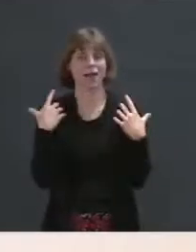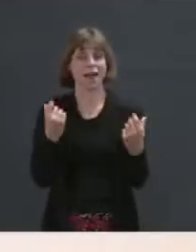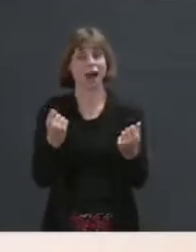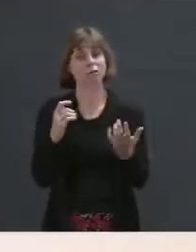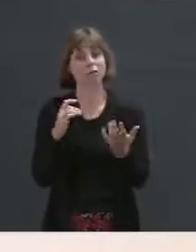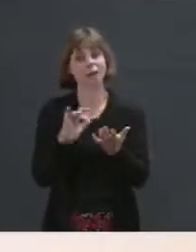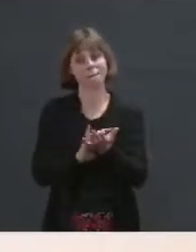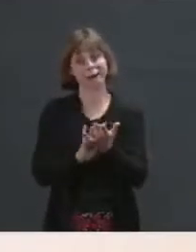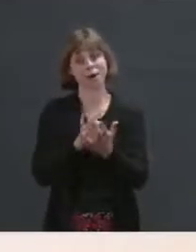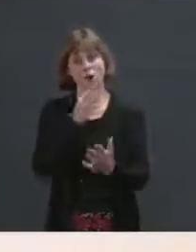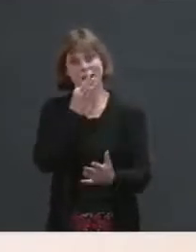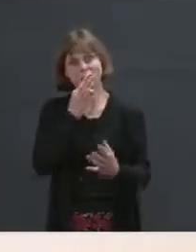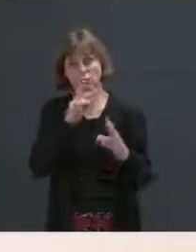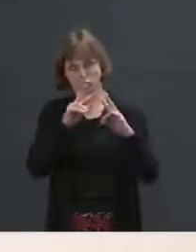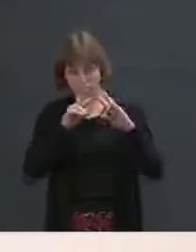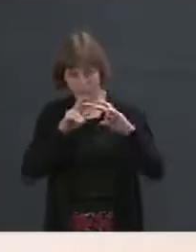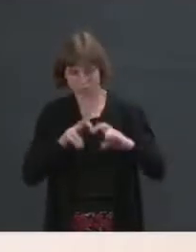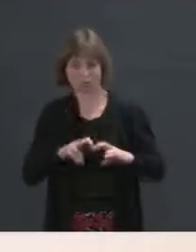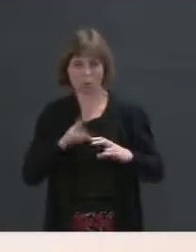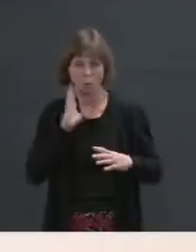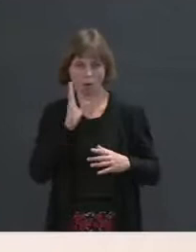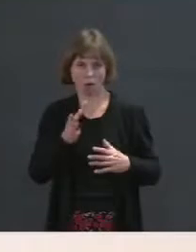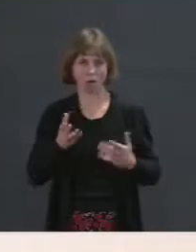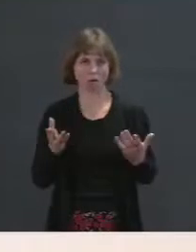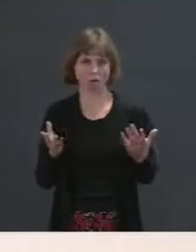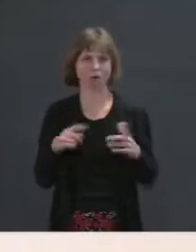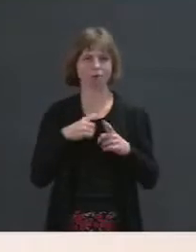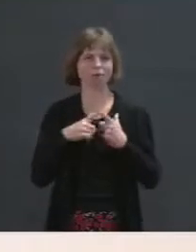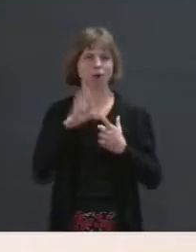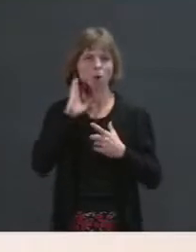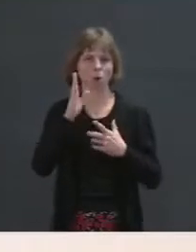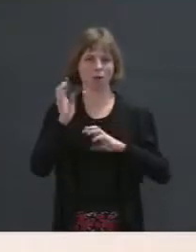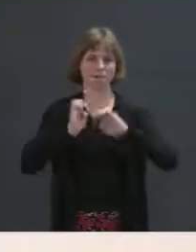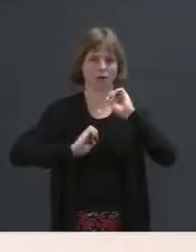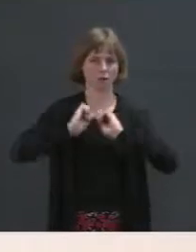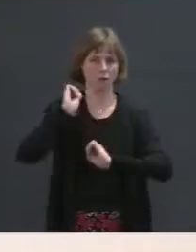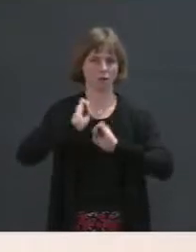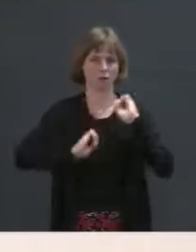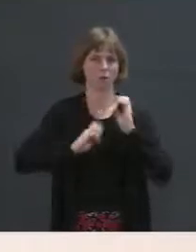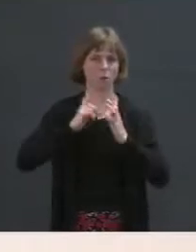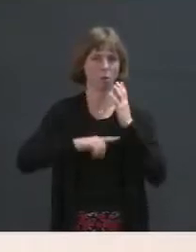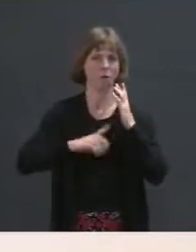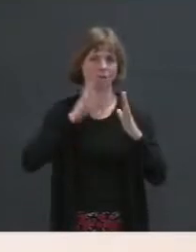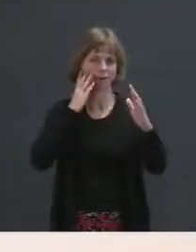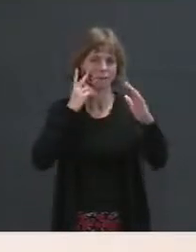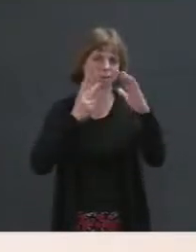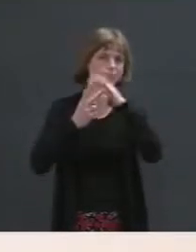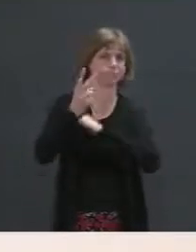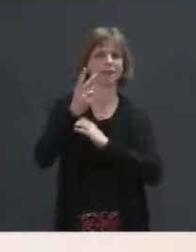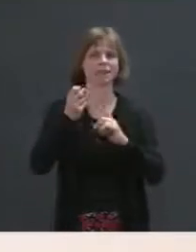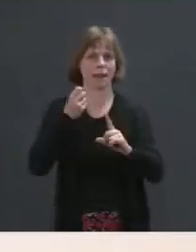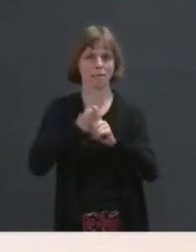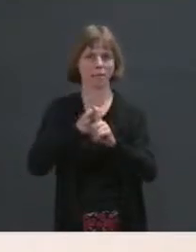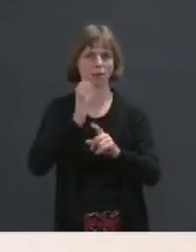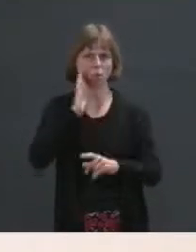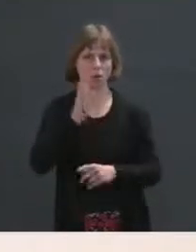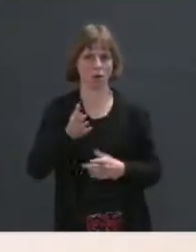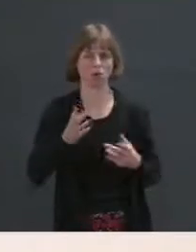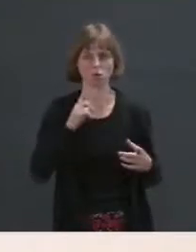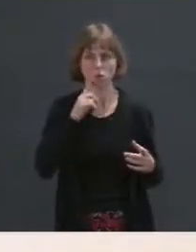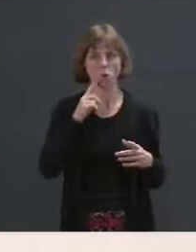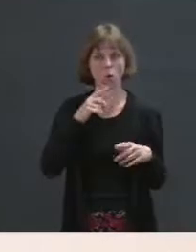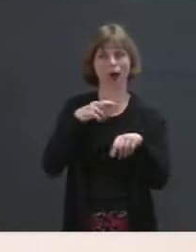course, take a close look at it and make some evaluations about what they foresee the impact as being. So I would certainly defer to them on